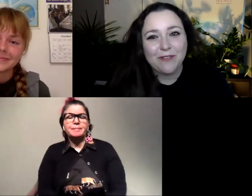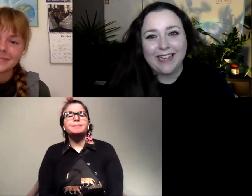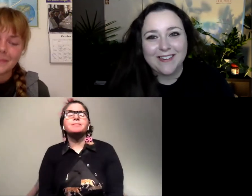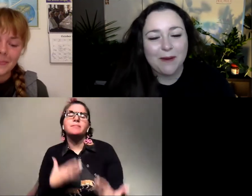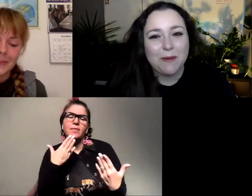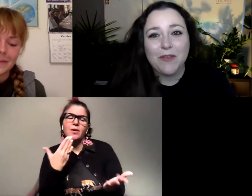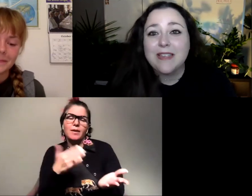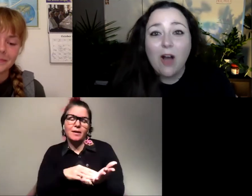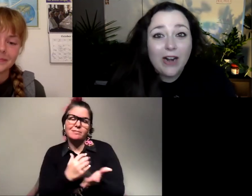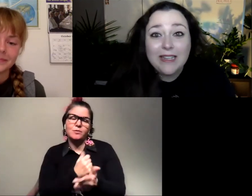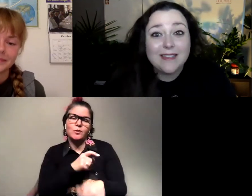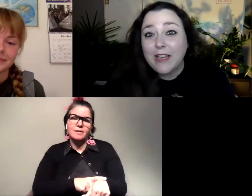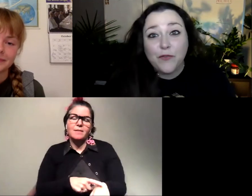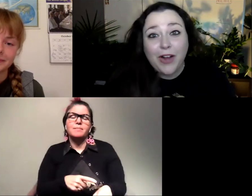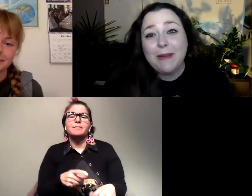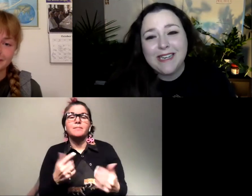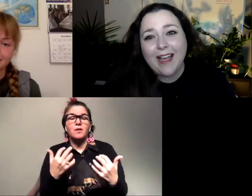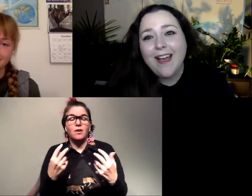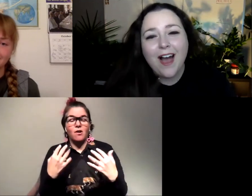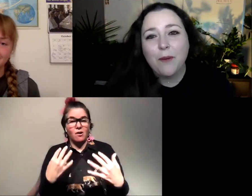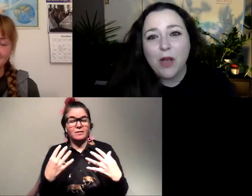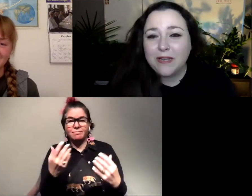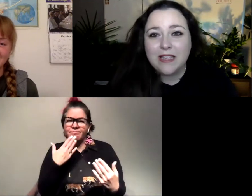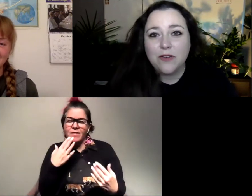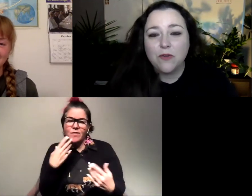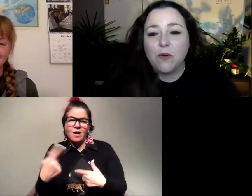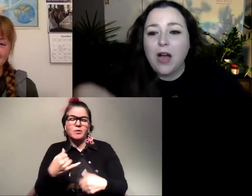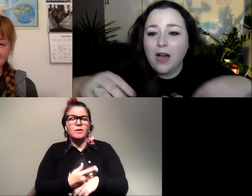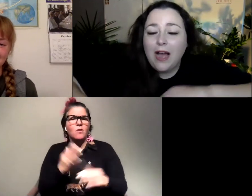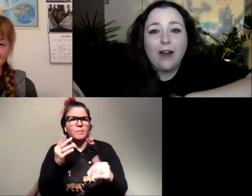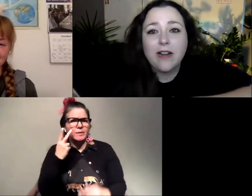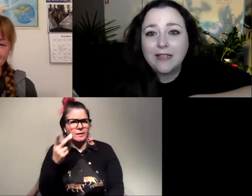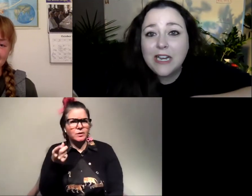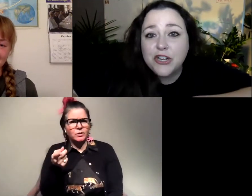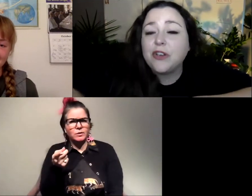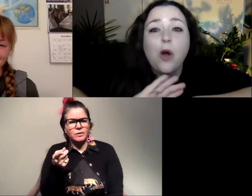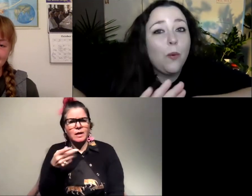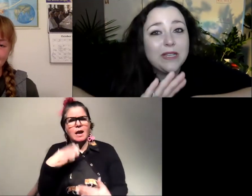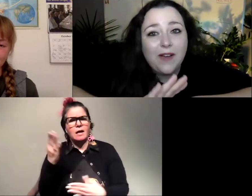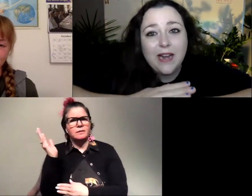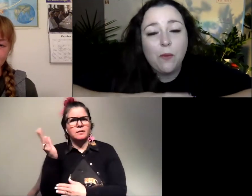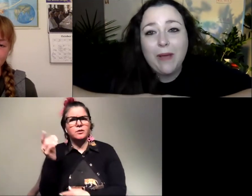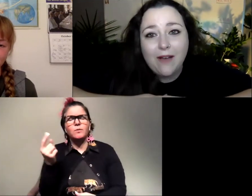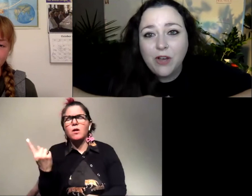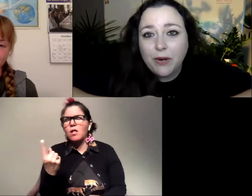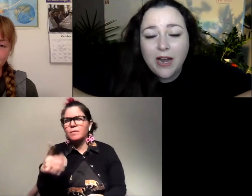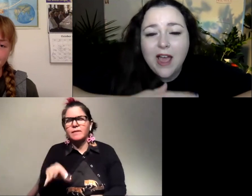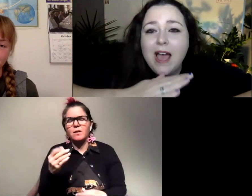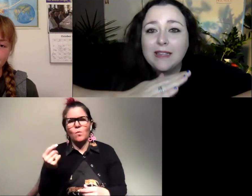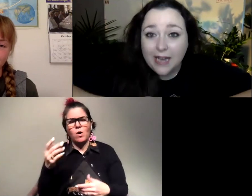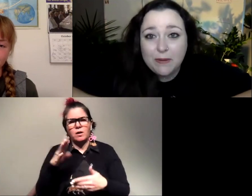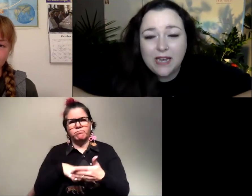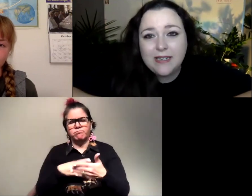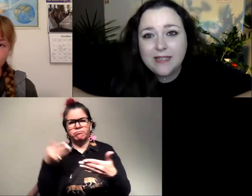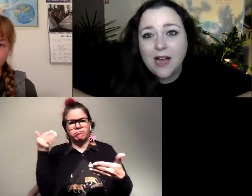again for taking the time to be with us. Audience, thank you for coming today. We hope to see you at our next session. You can always find out what we have going on